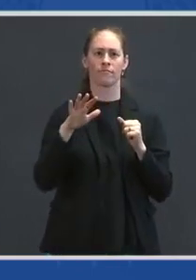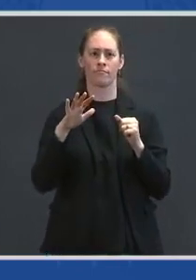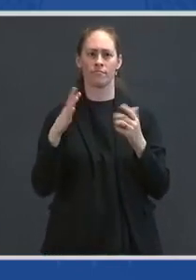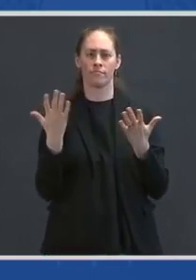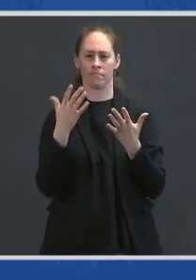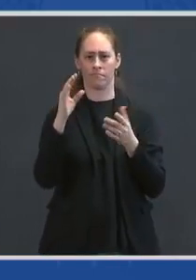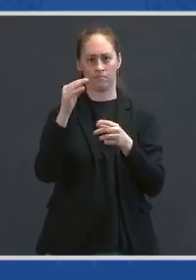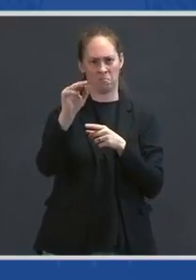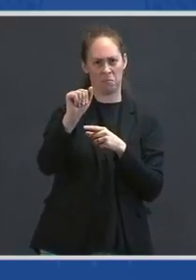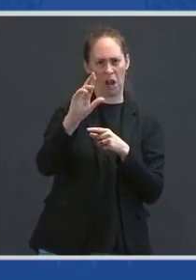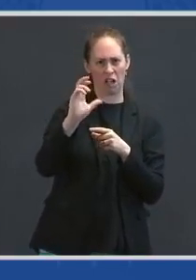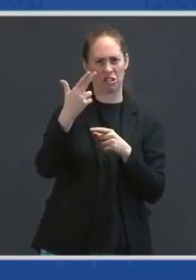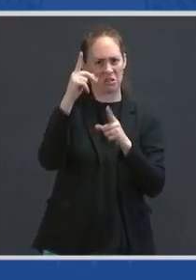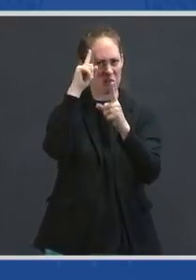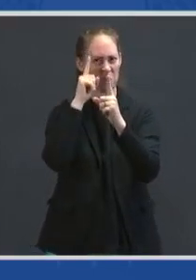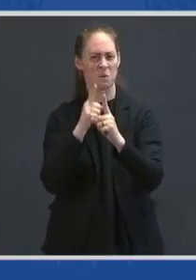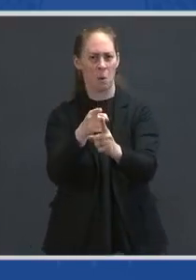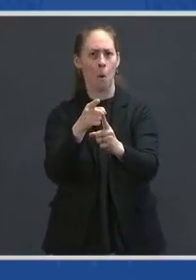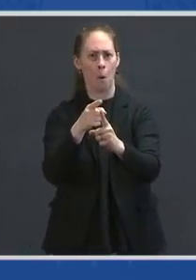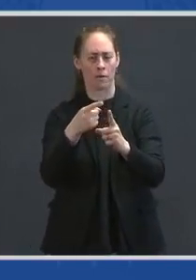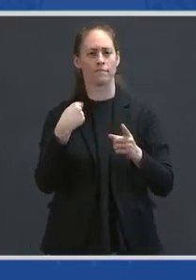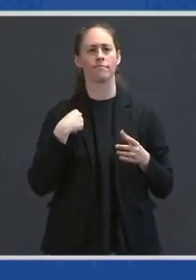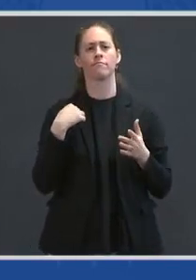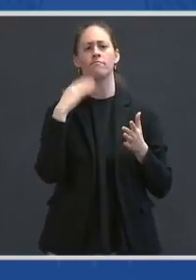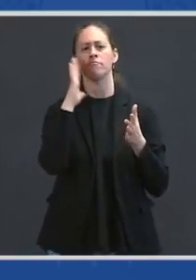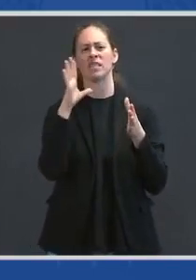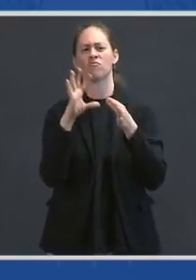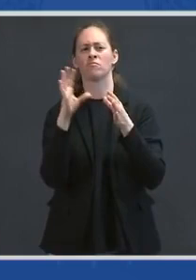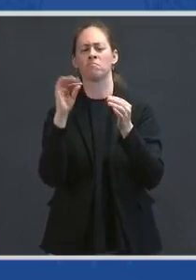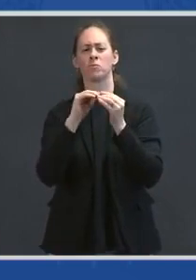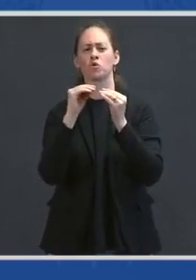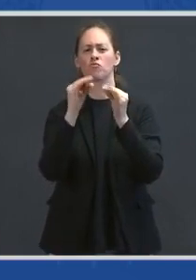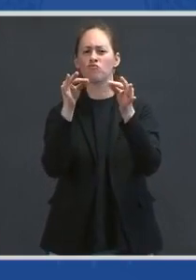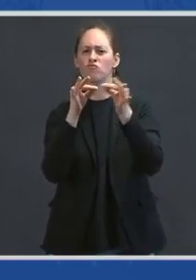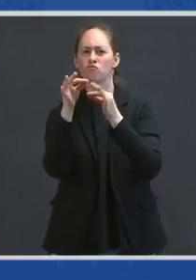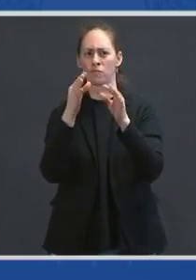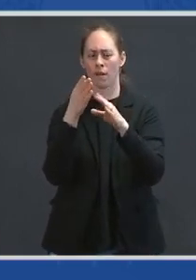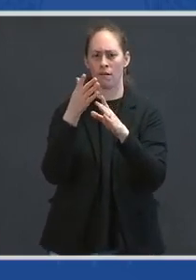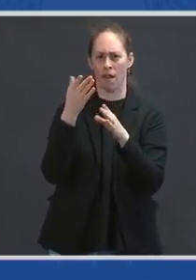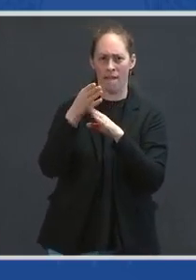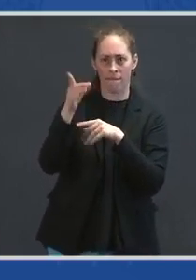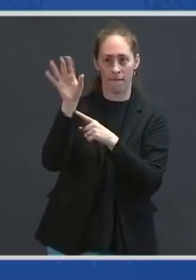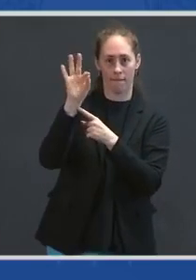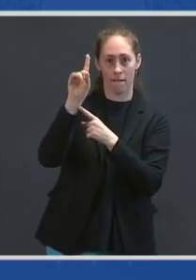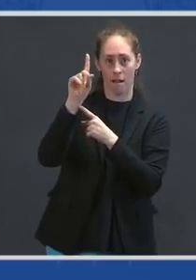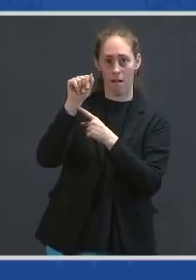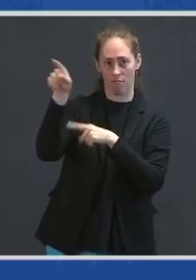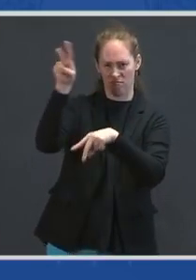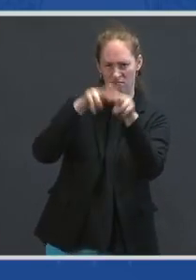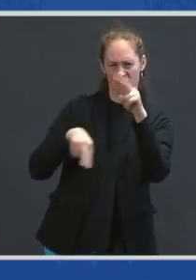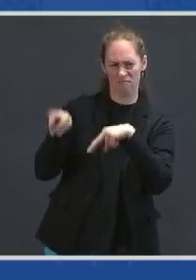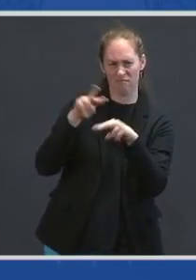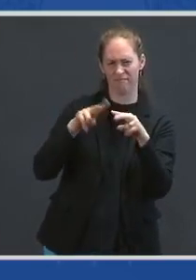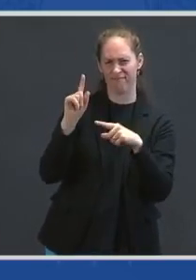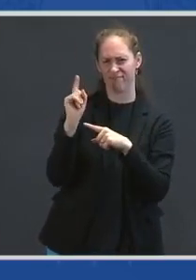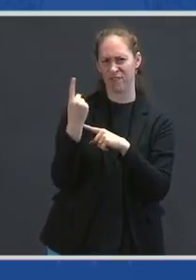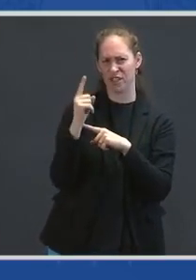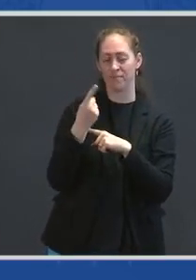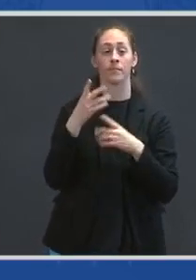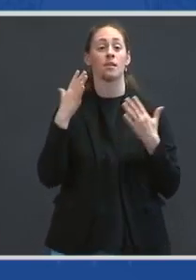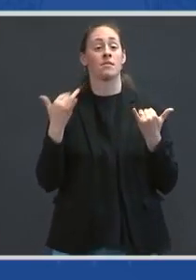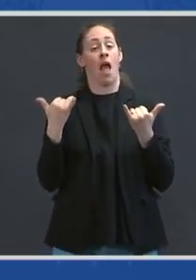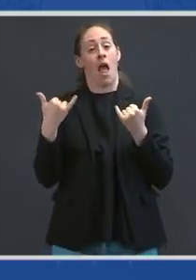about this in the days after the FDA review. Look, we've been laser focused on the